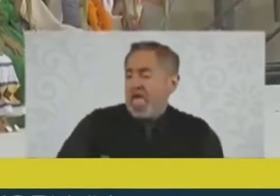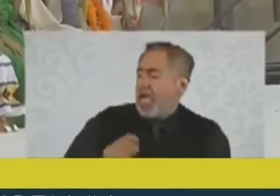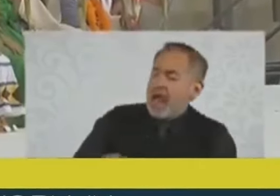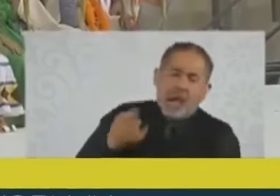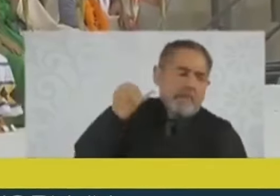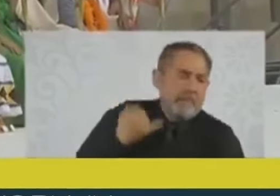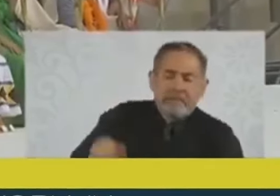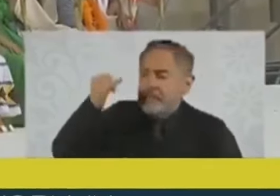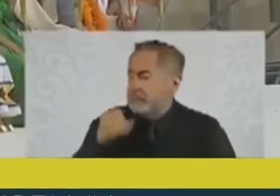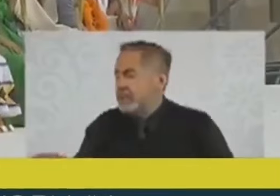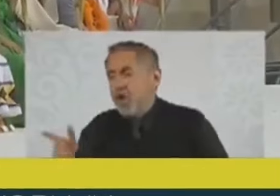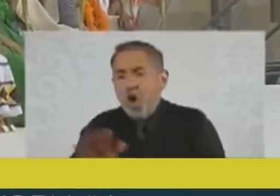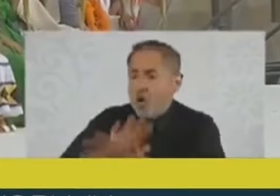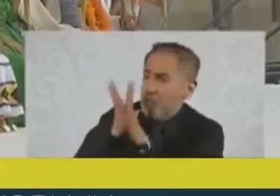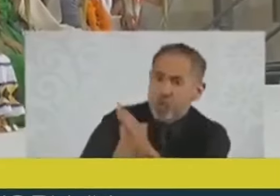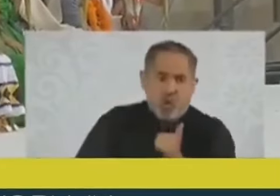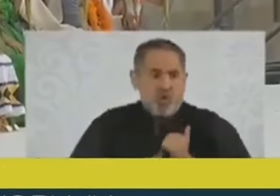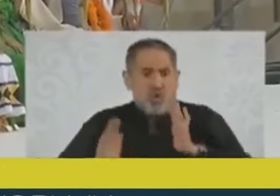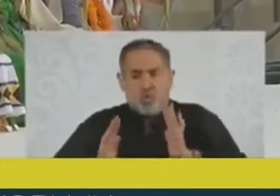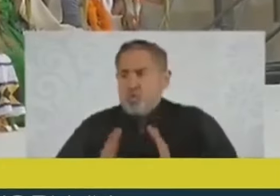who